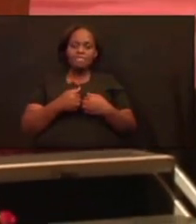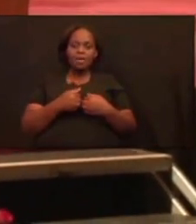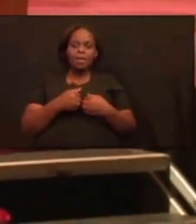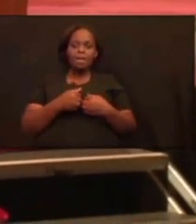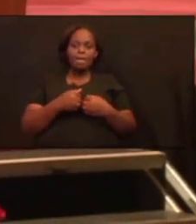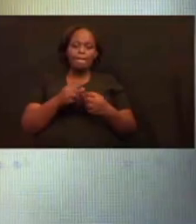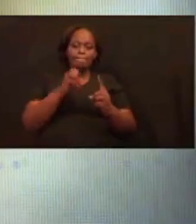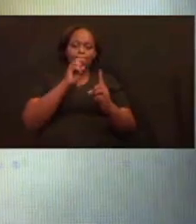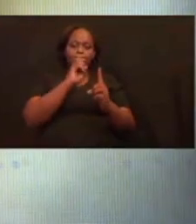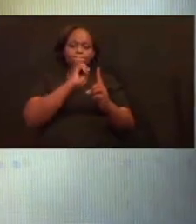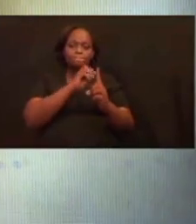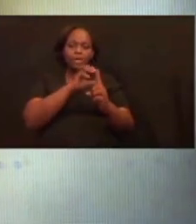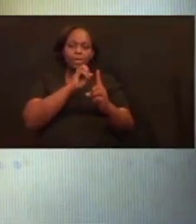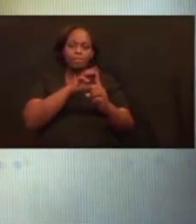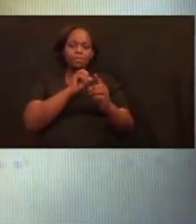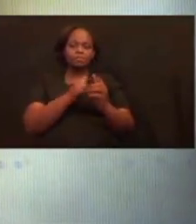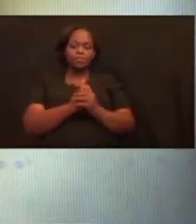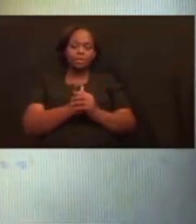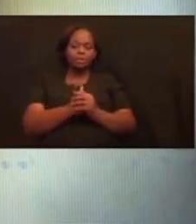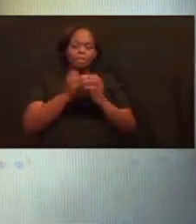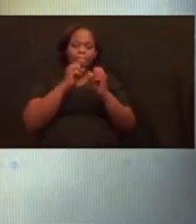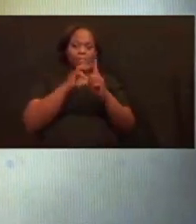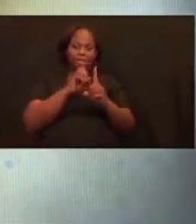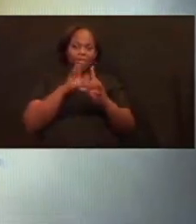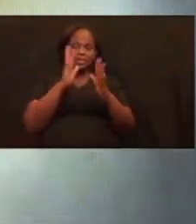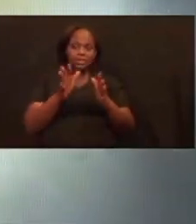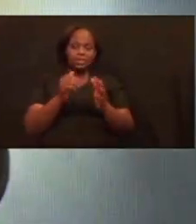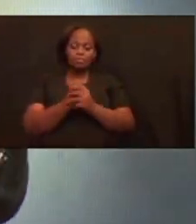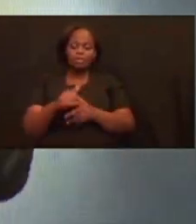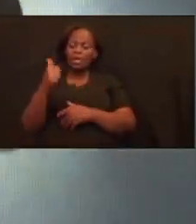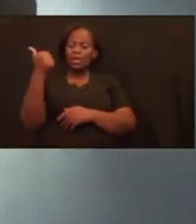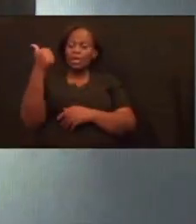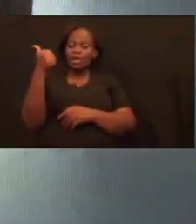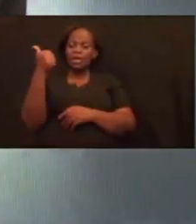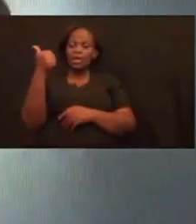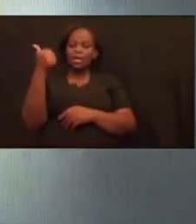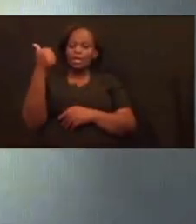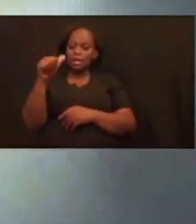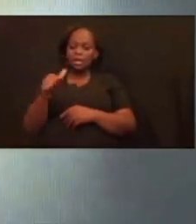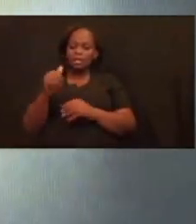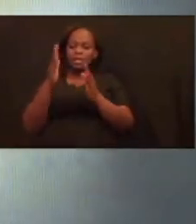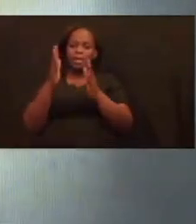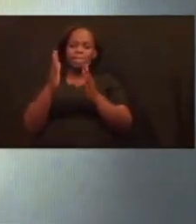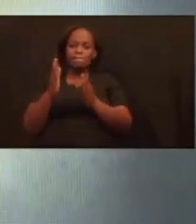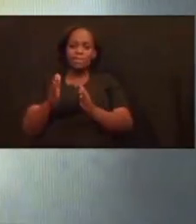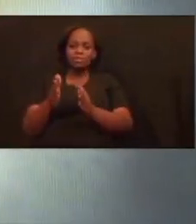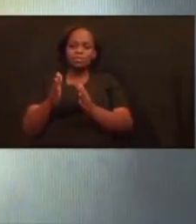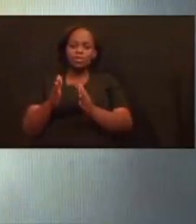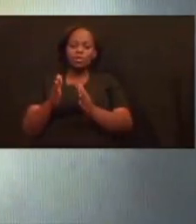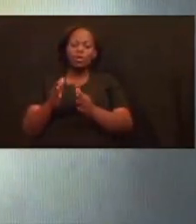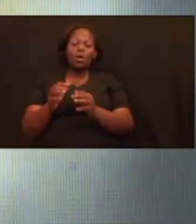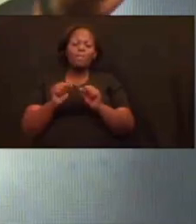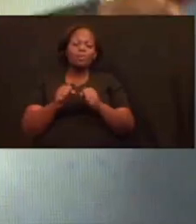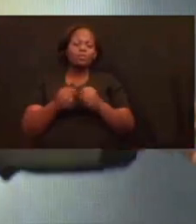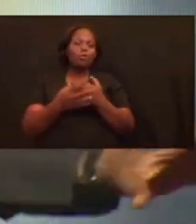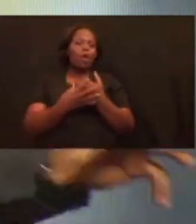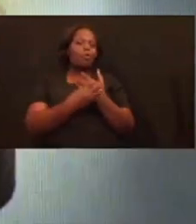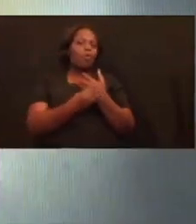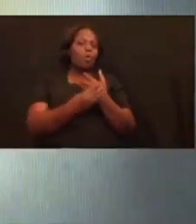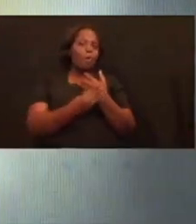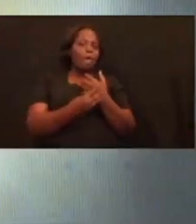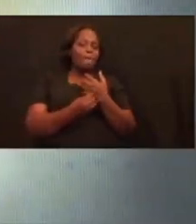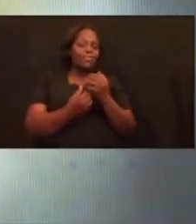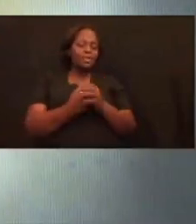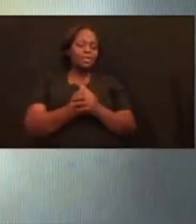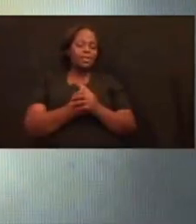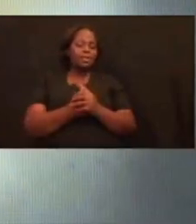and personify dimensions. Every realm in the spirit can be personified in an individual. In fact, that is one of the